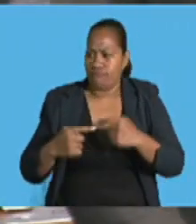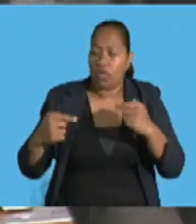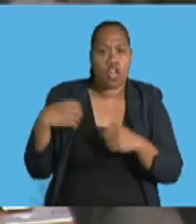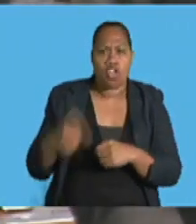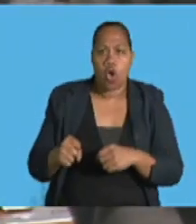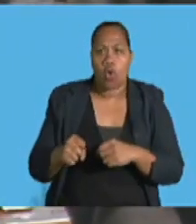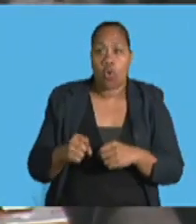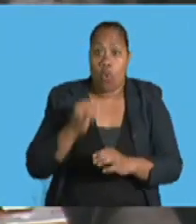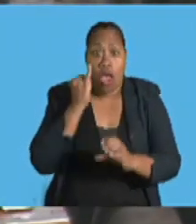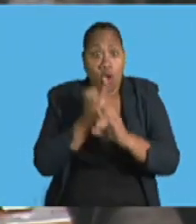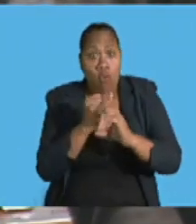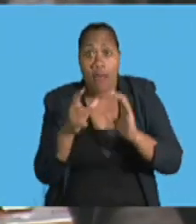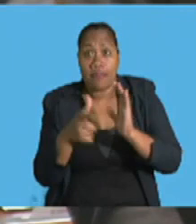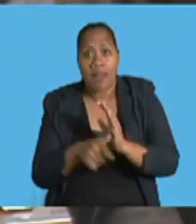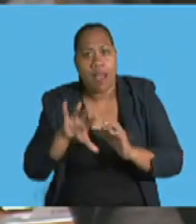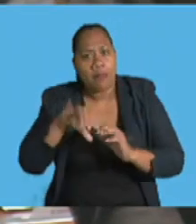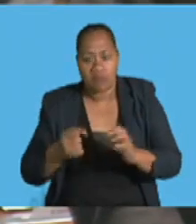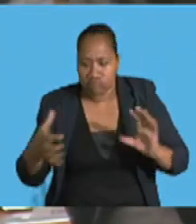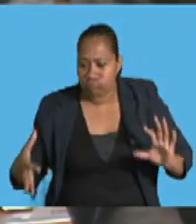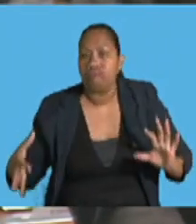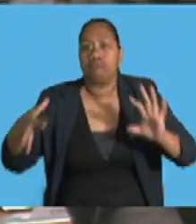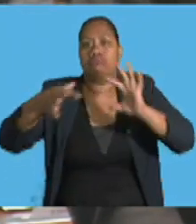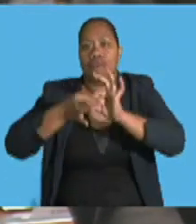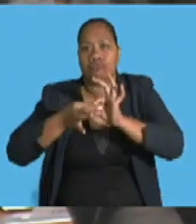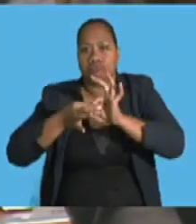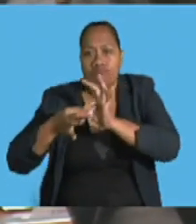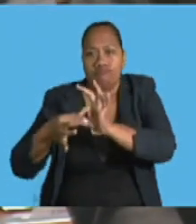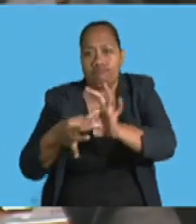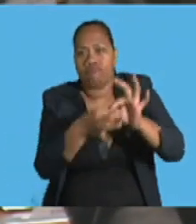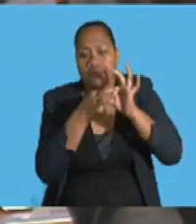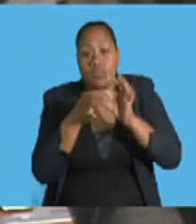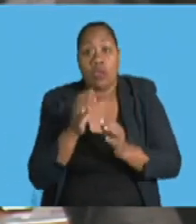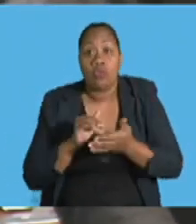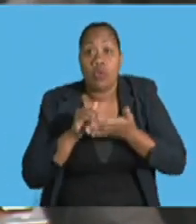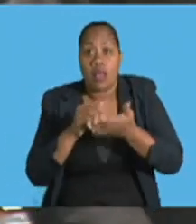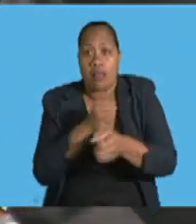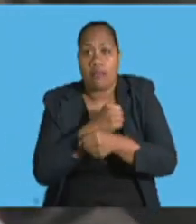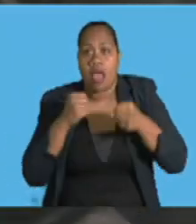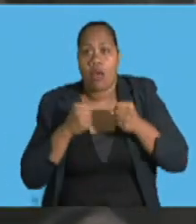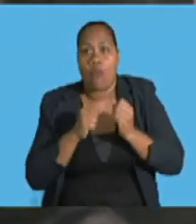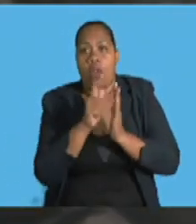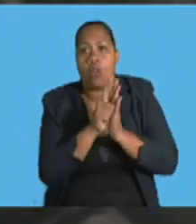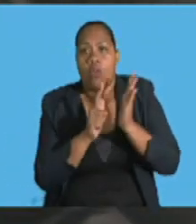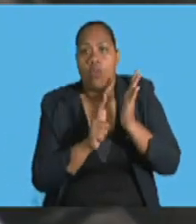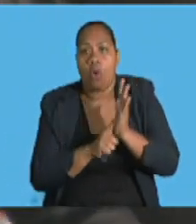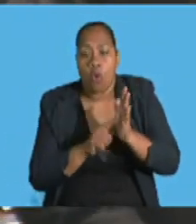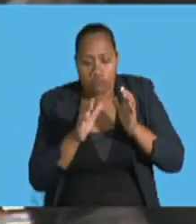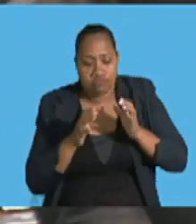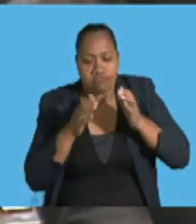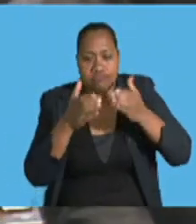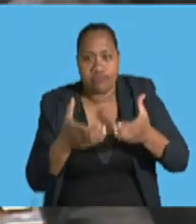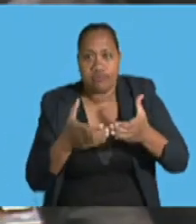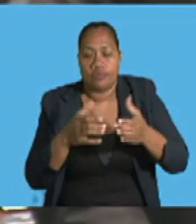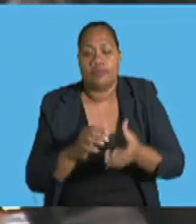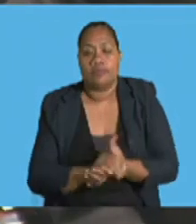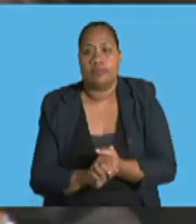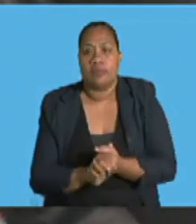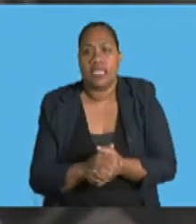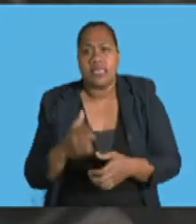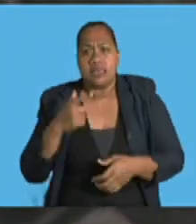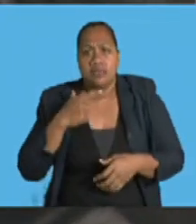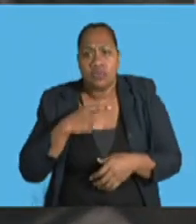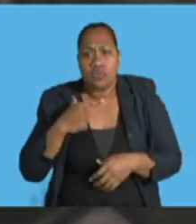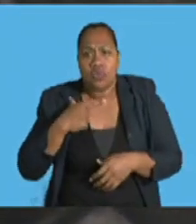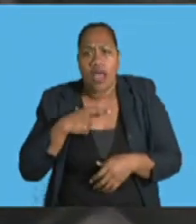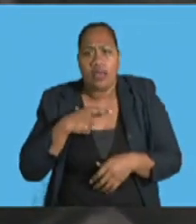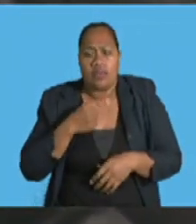be united in helping our law enforcement agencies. This is why it's imperative for us